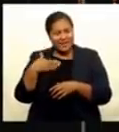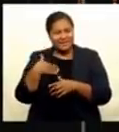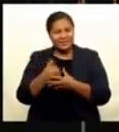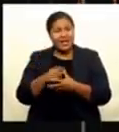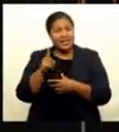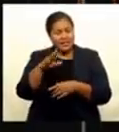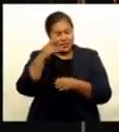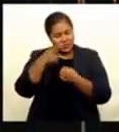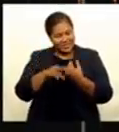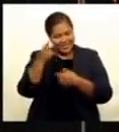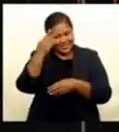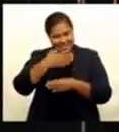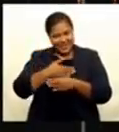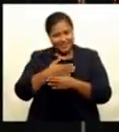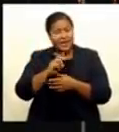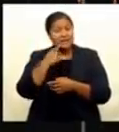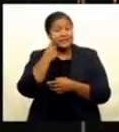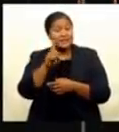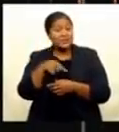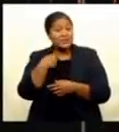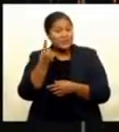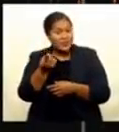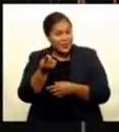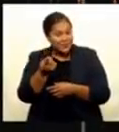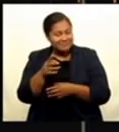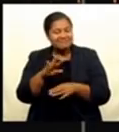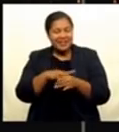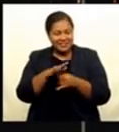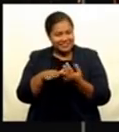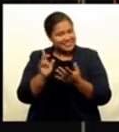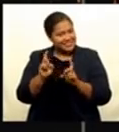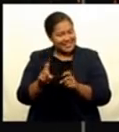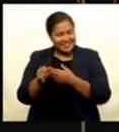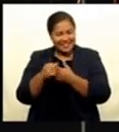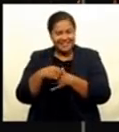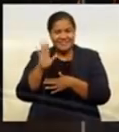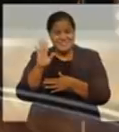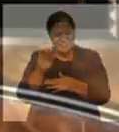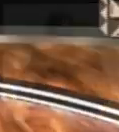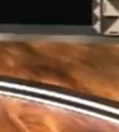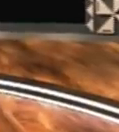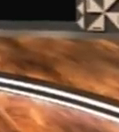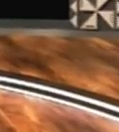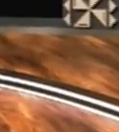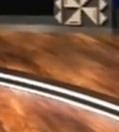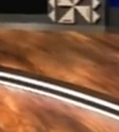That's your news this evening. I'll see you again tomorrow. Until then, stay safe. Modemanda.